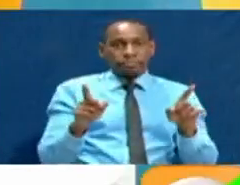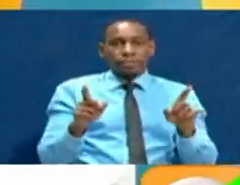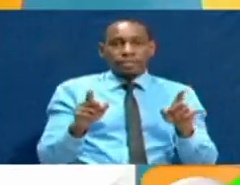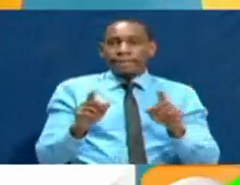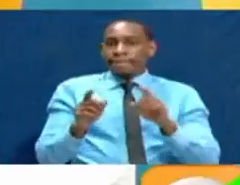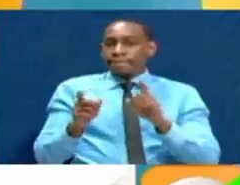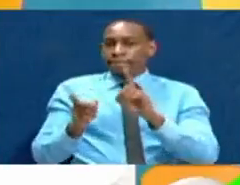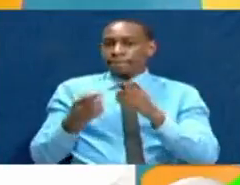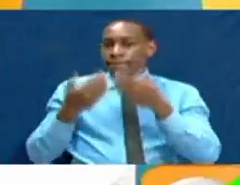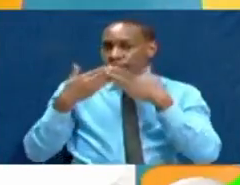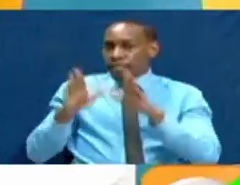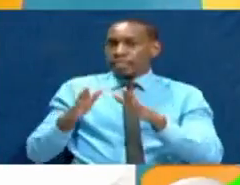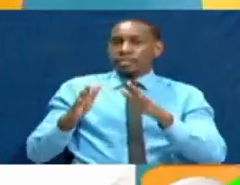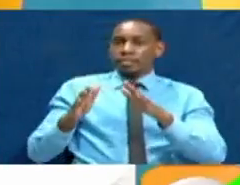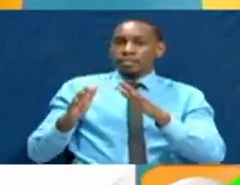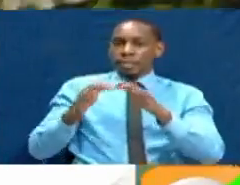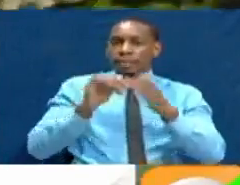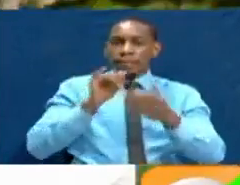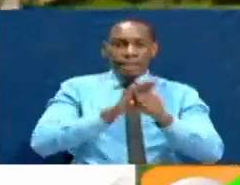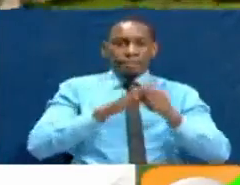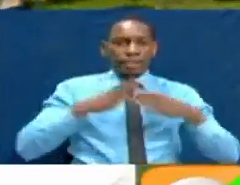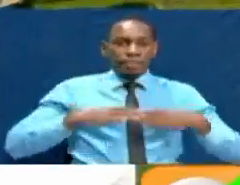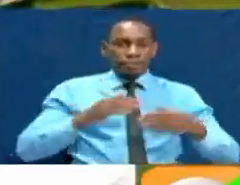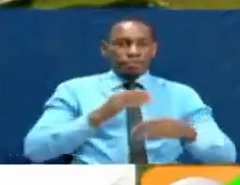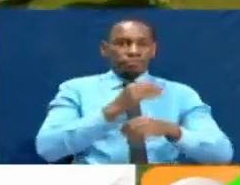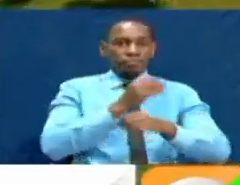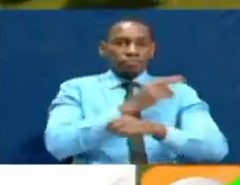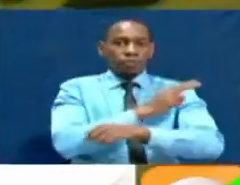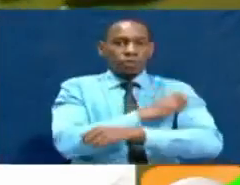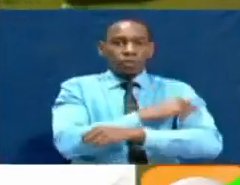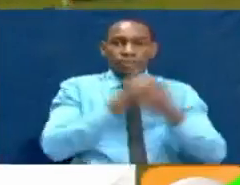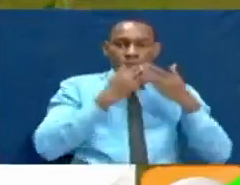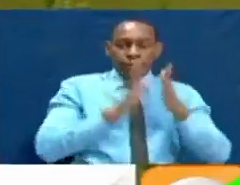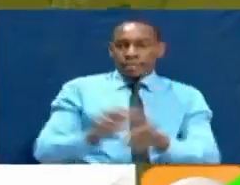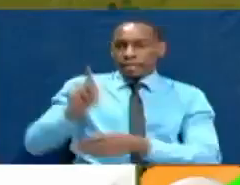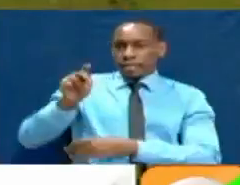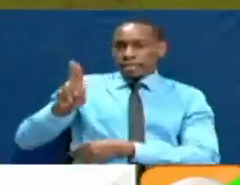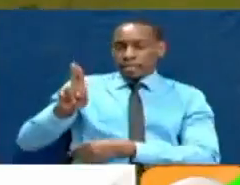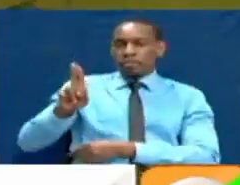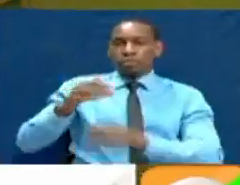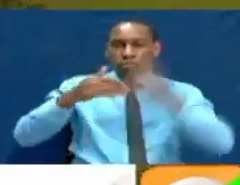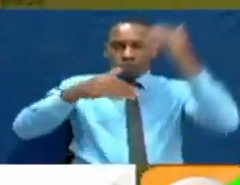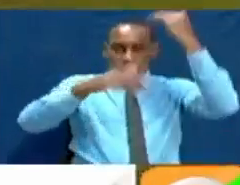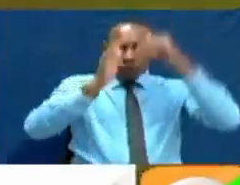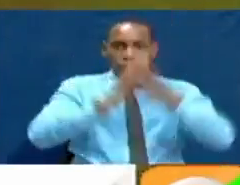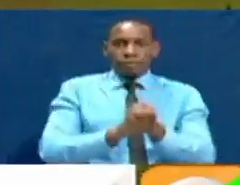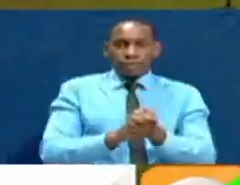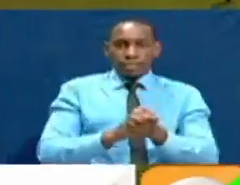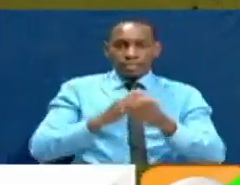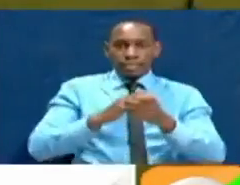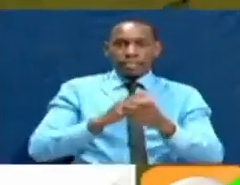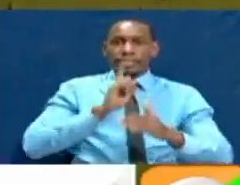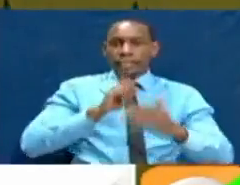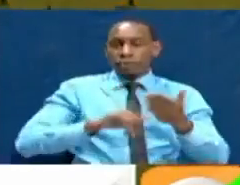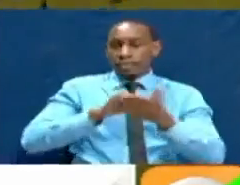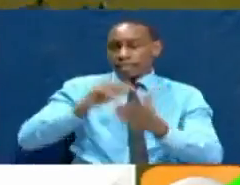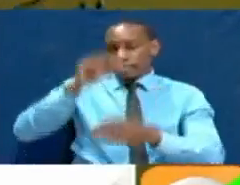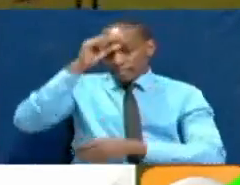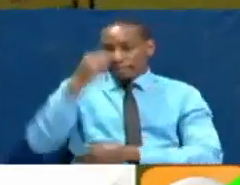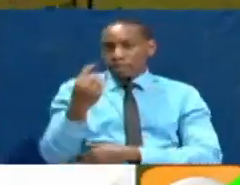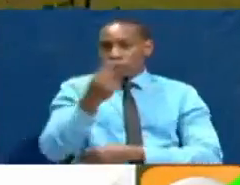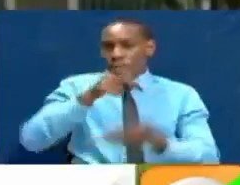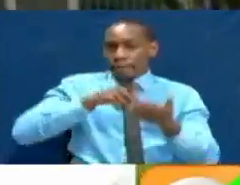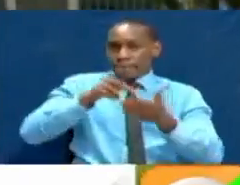that phase. Most of these passengers have been released. Kenyatta University Referral Hospital CEO John Wekesa had previously said the government